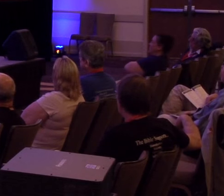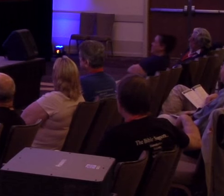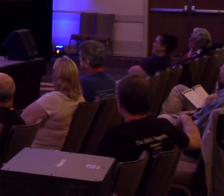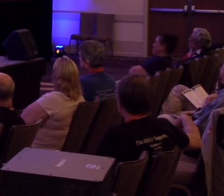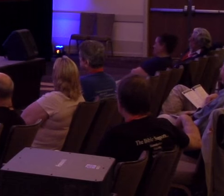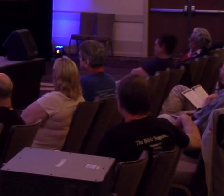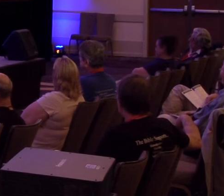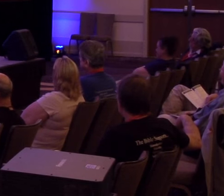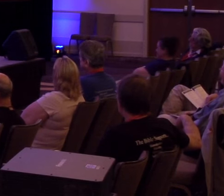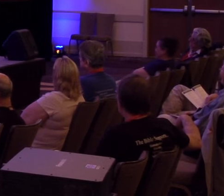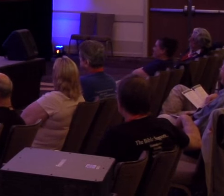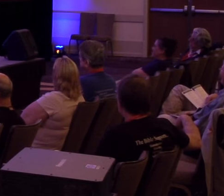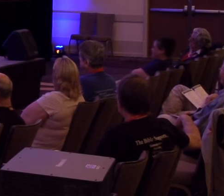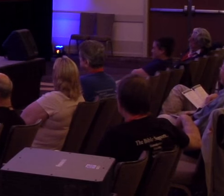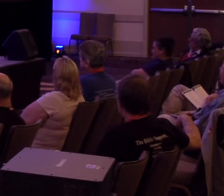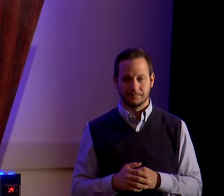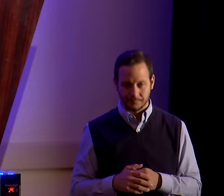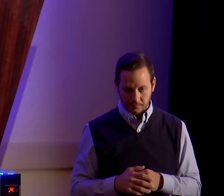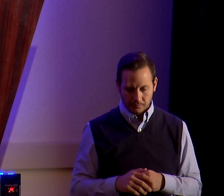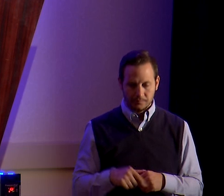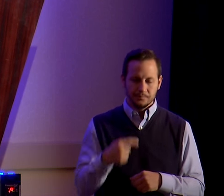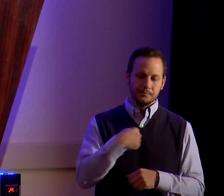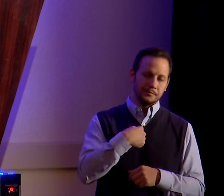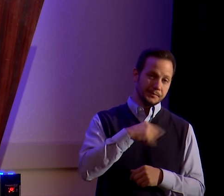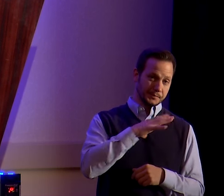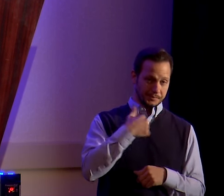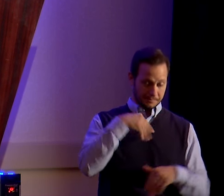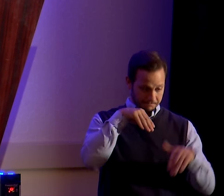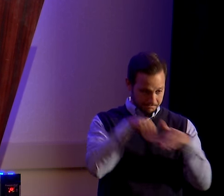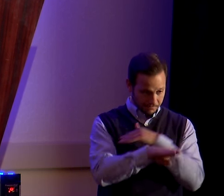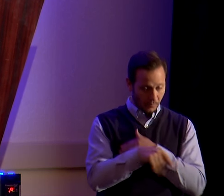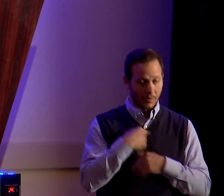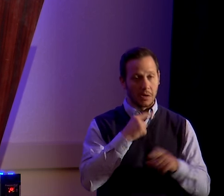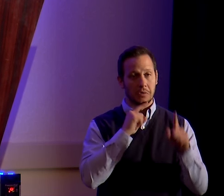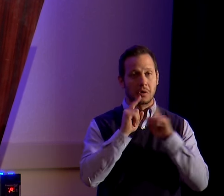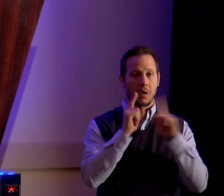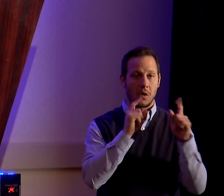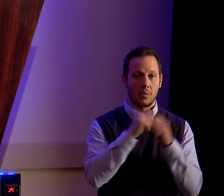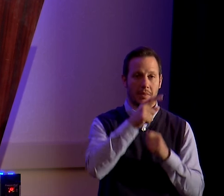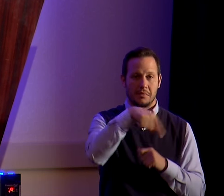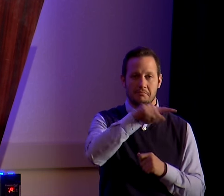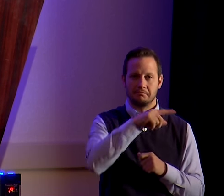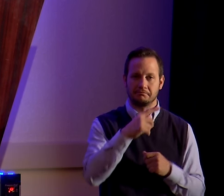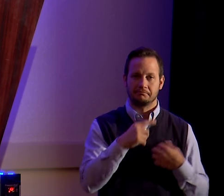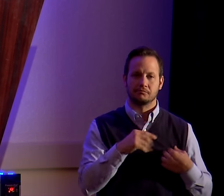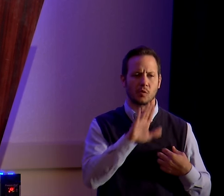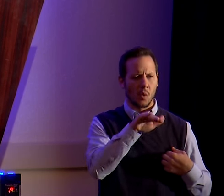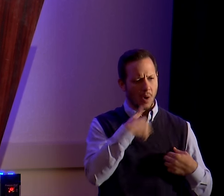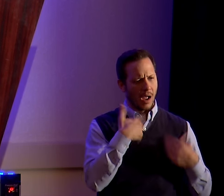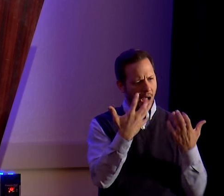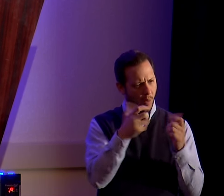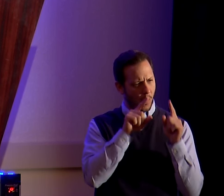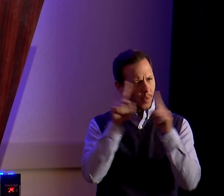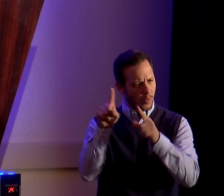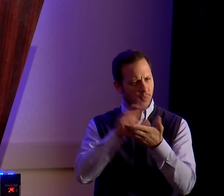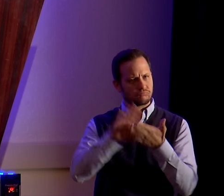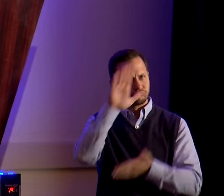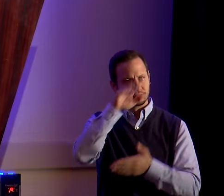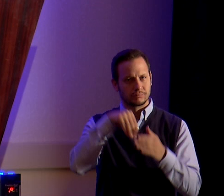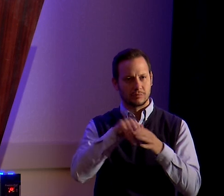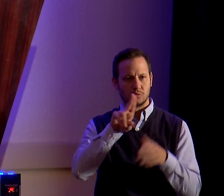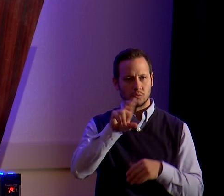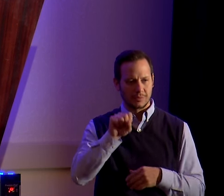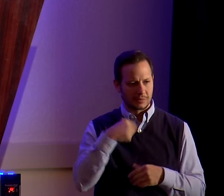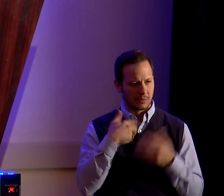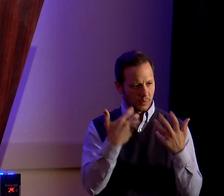yeah. I went to the Peace Corps office and talked to them about, oh, I want to go to school in the US.